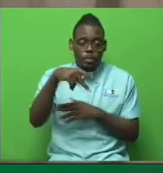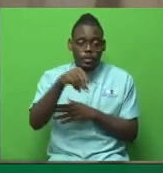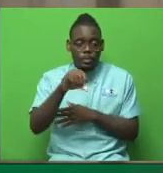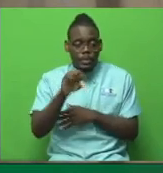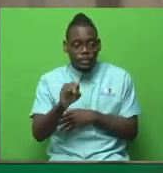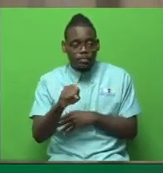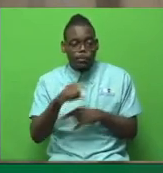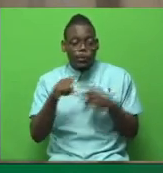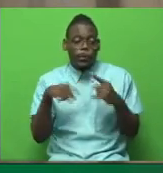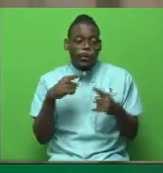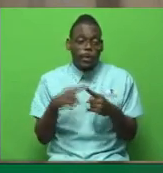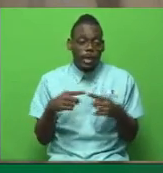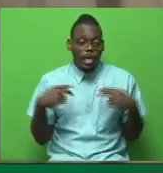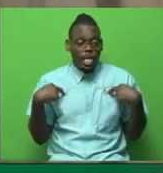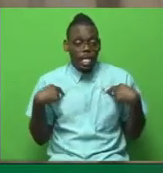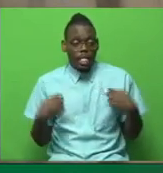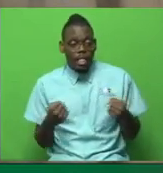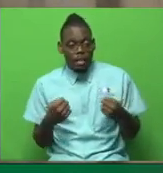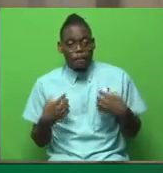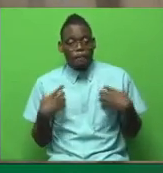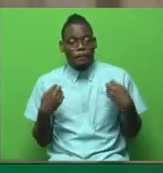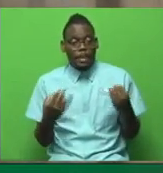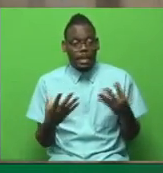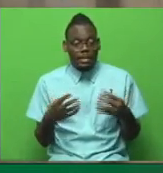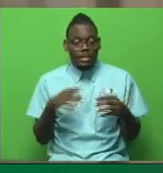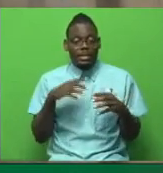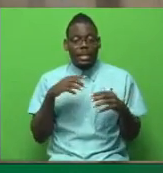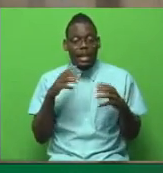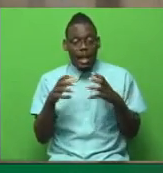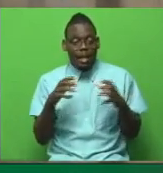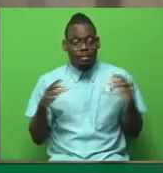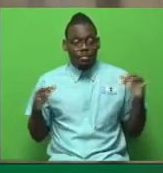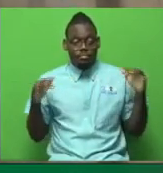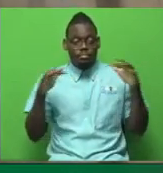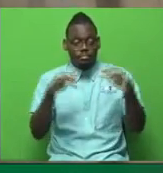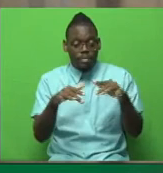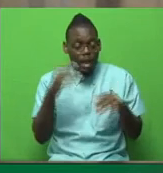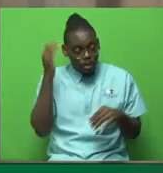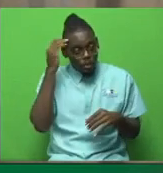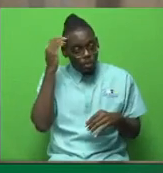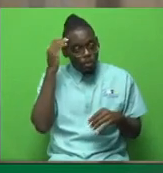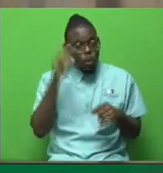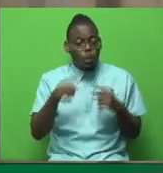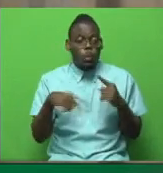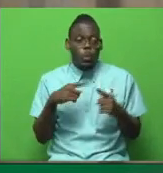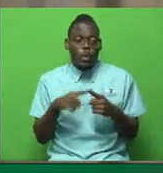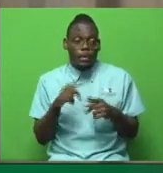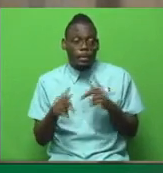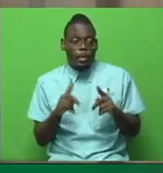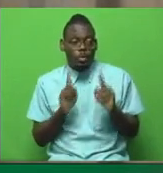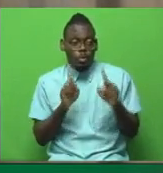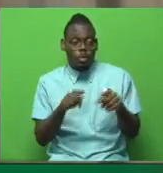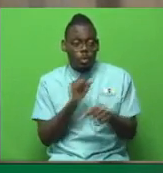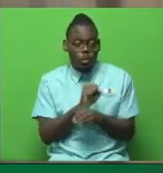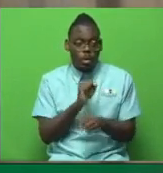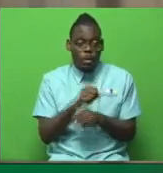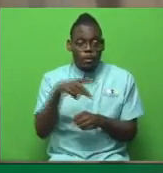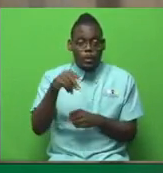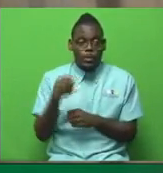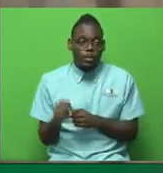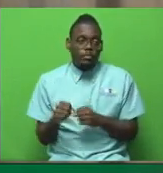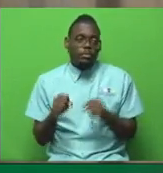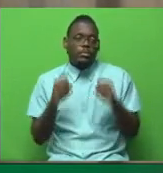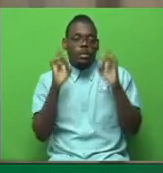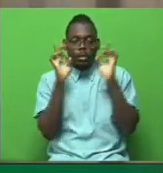coming to Port of Spain is a nightmare I know that gas prices are so high even worse and so that